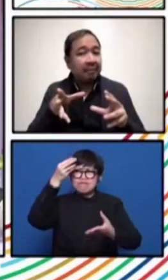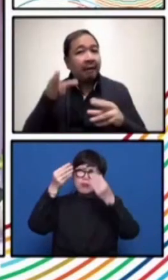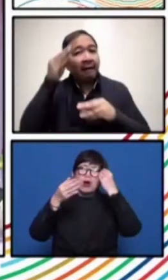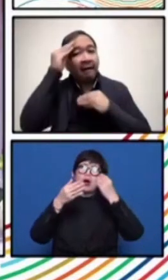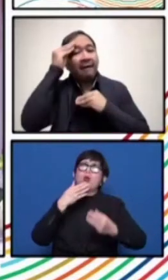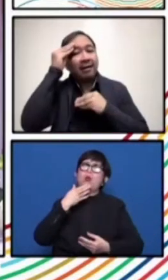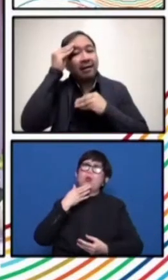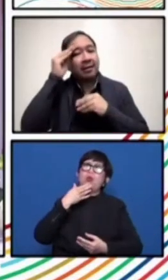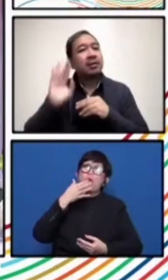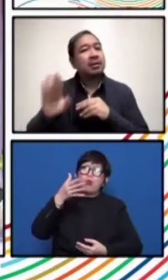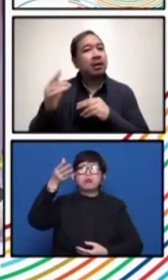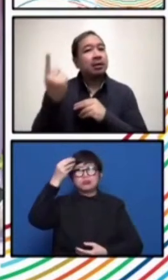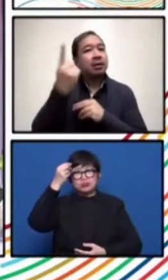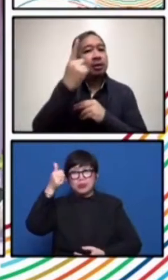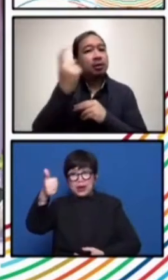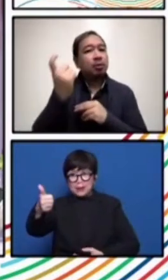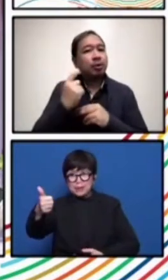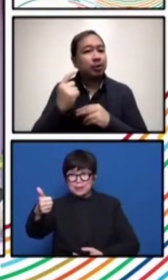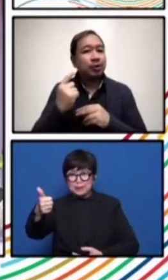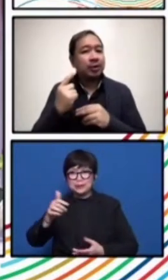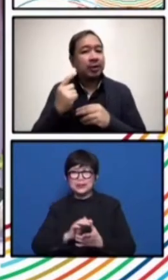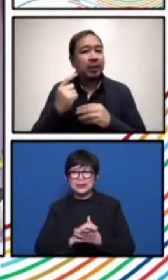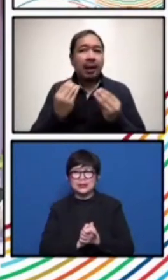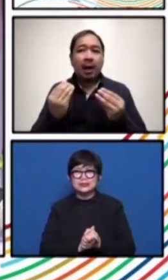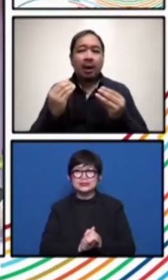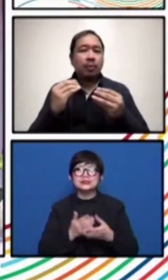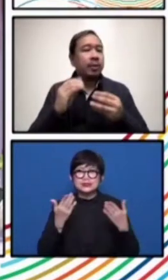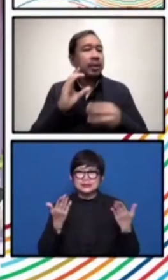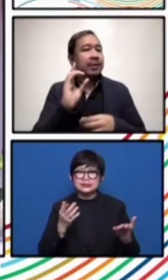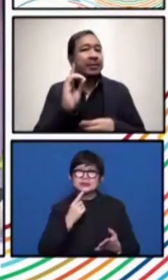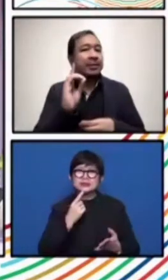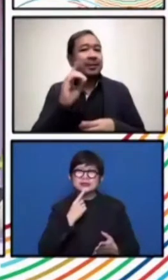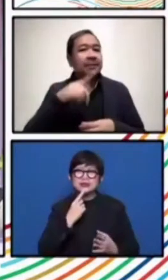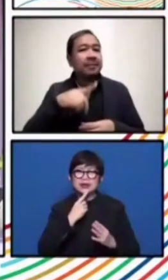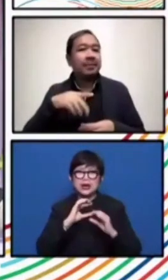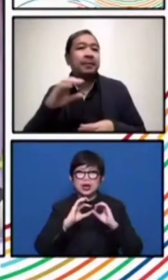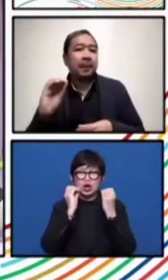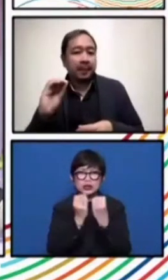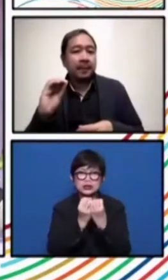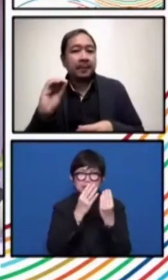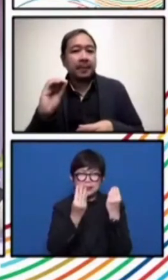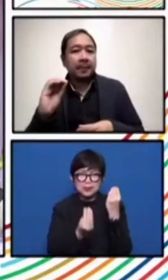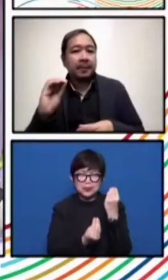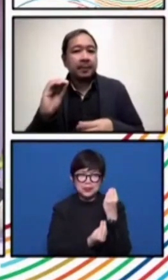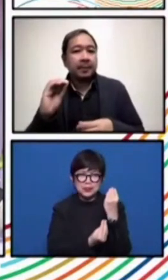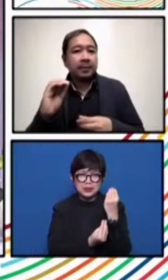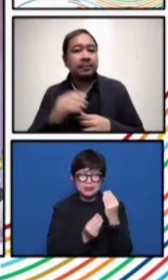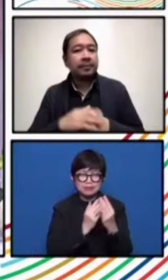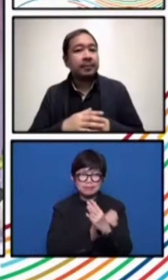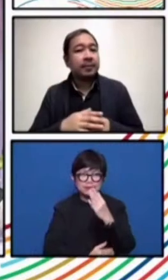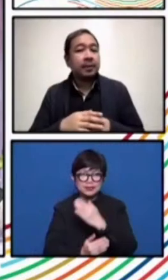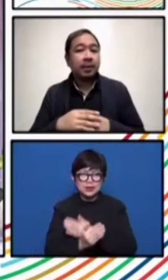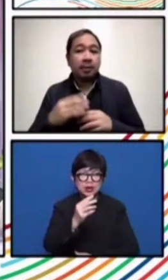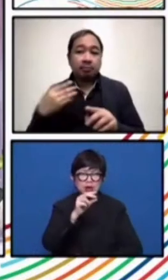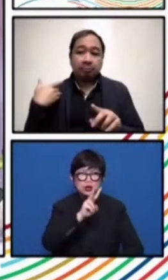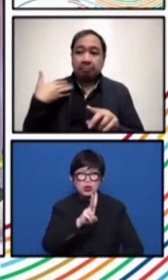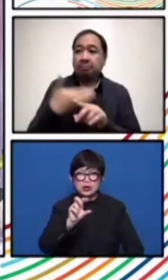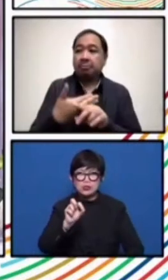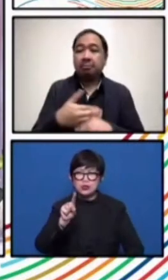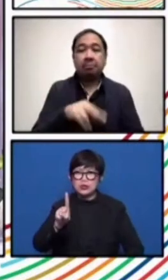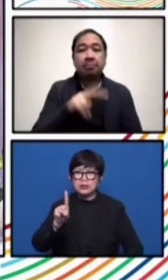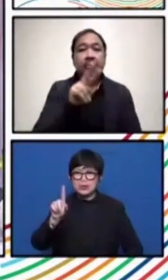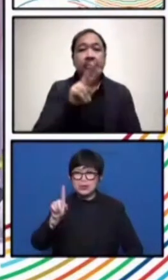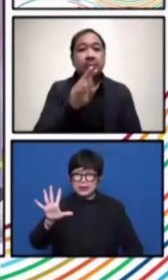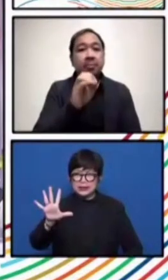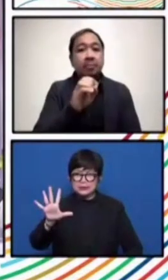the organizations of personal disabilities since 2015 Pacific